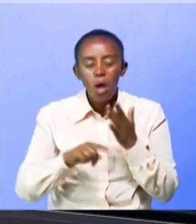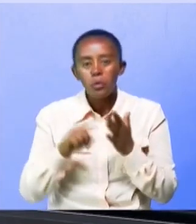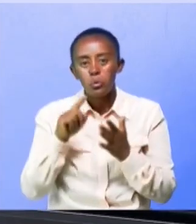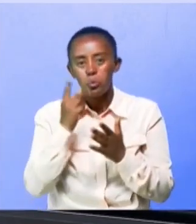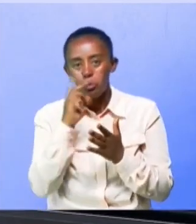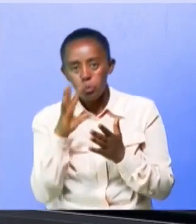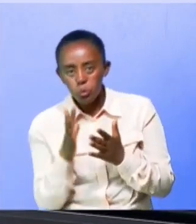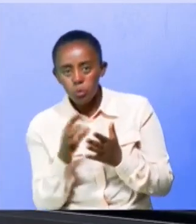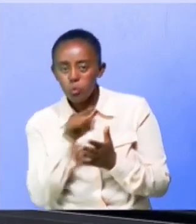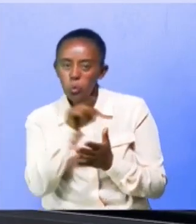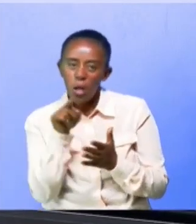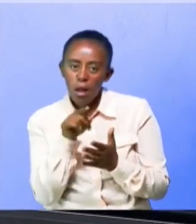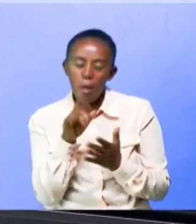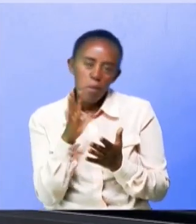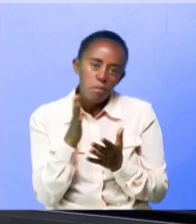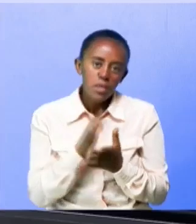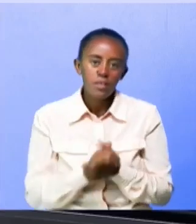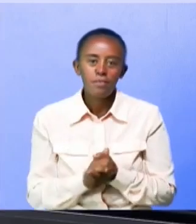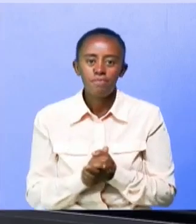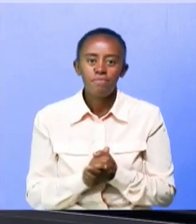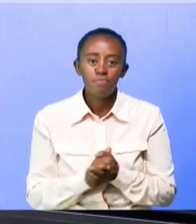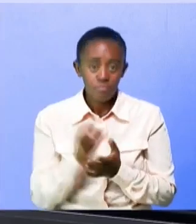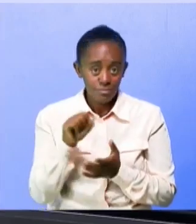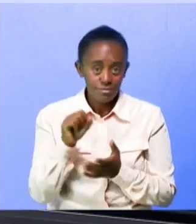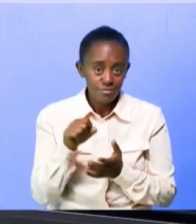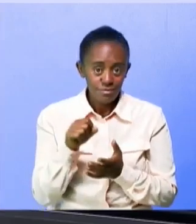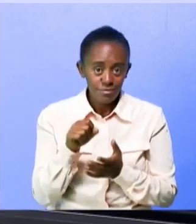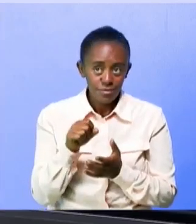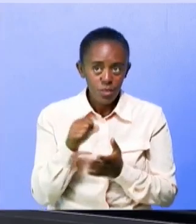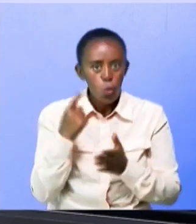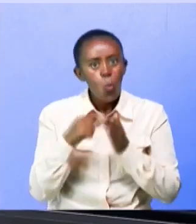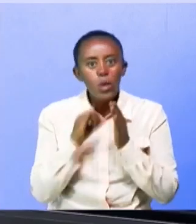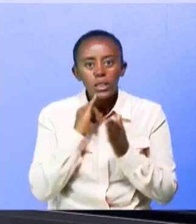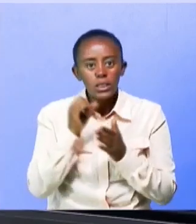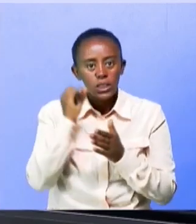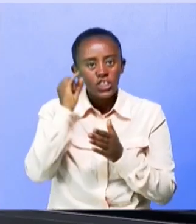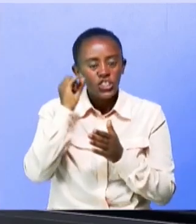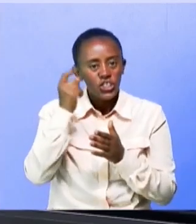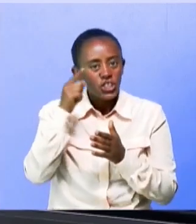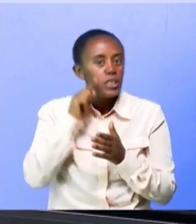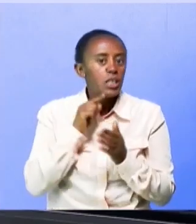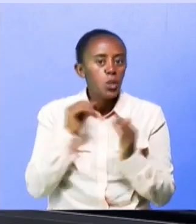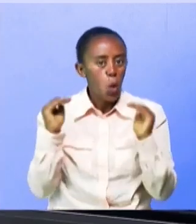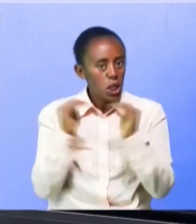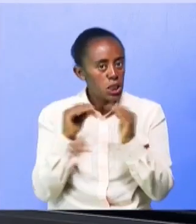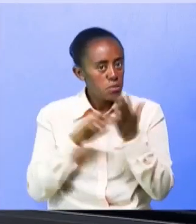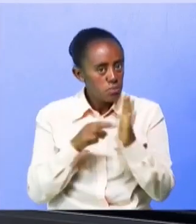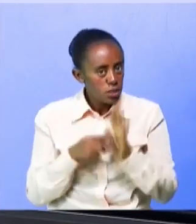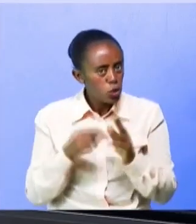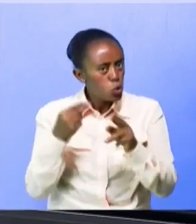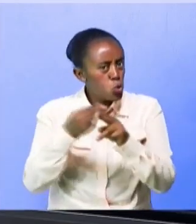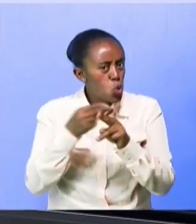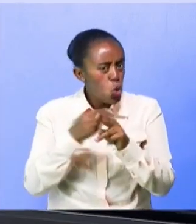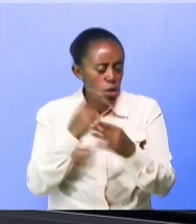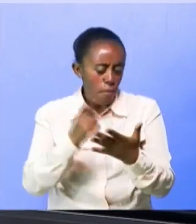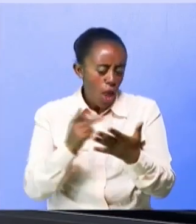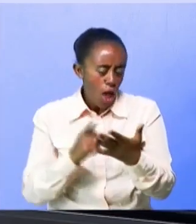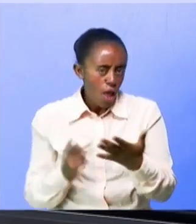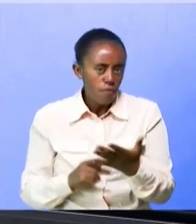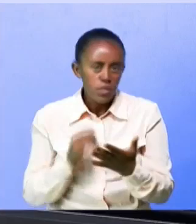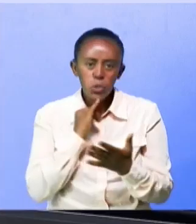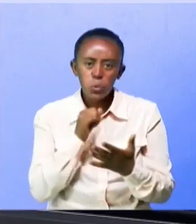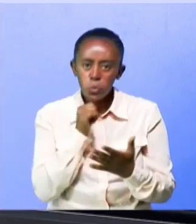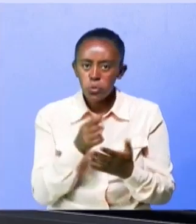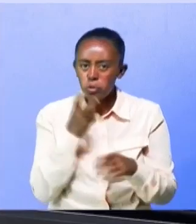your area maybe. Yeah? What is gender equality means. Short paragraph. It's not as such